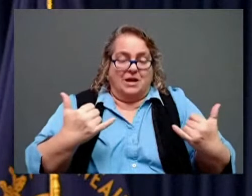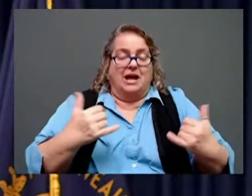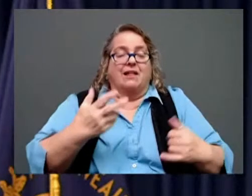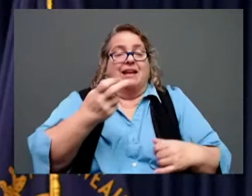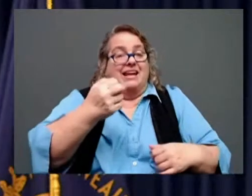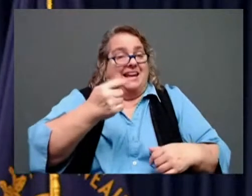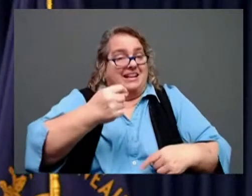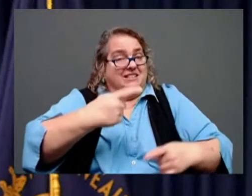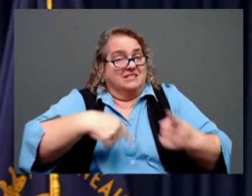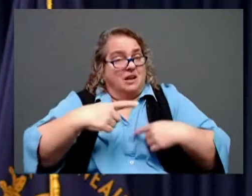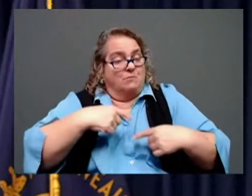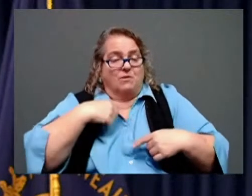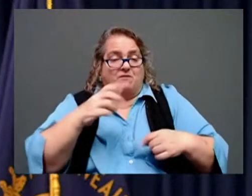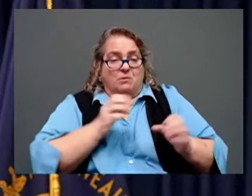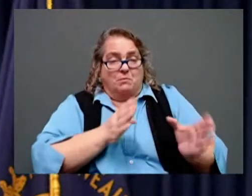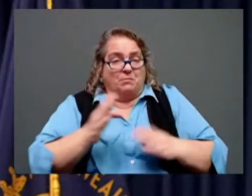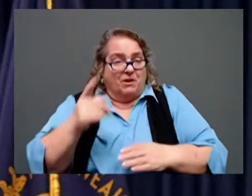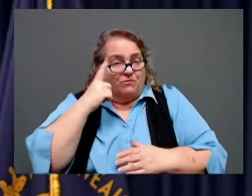Leader.